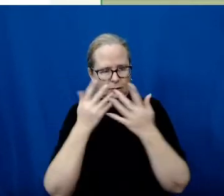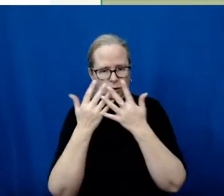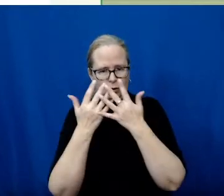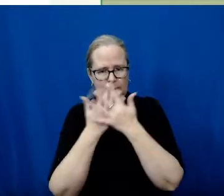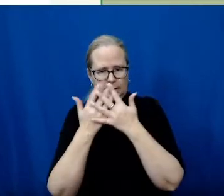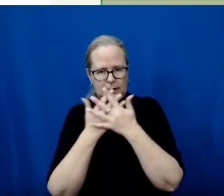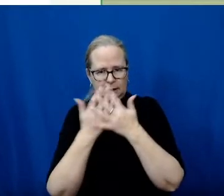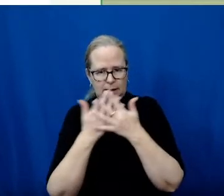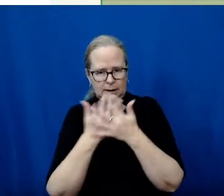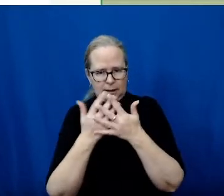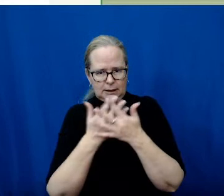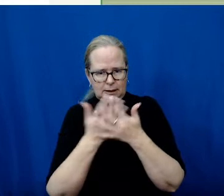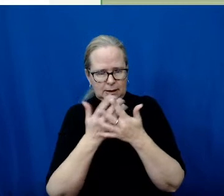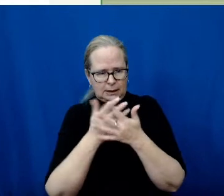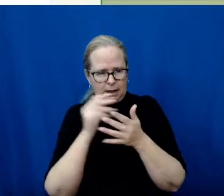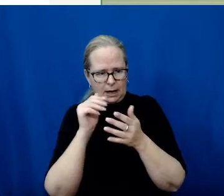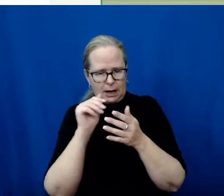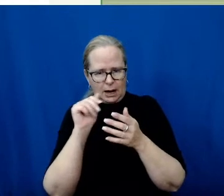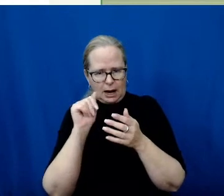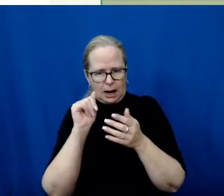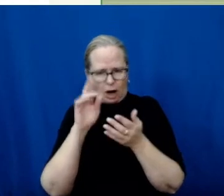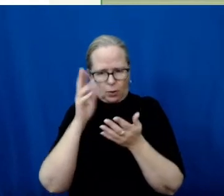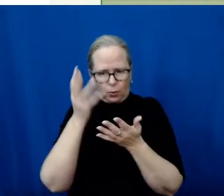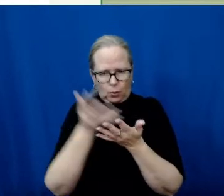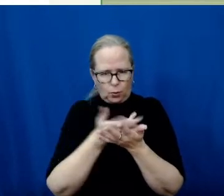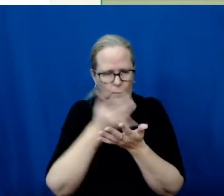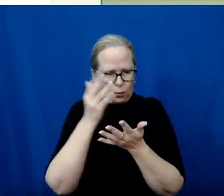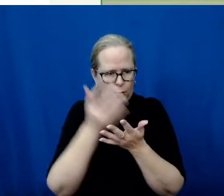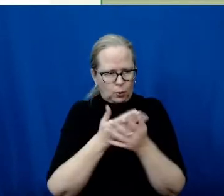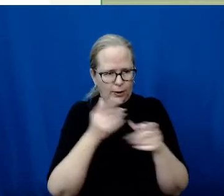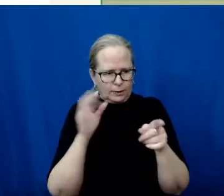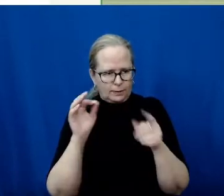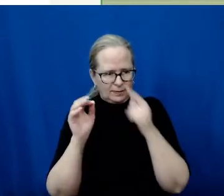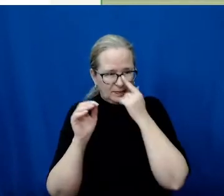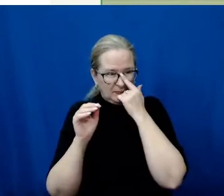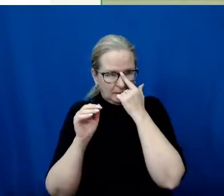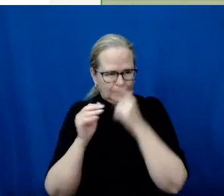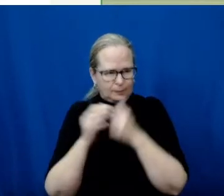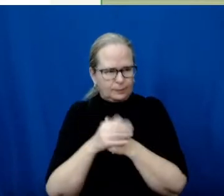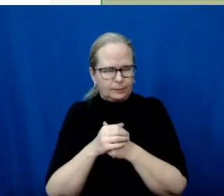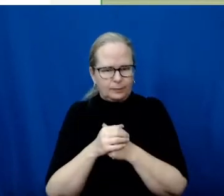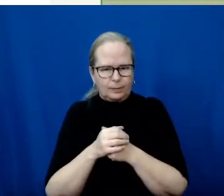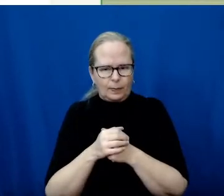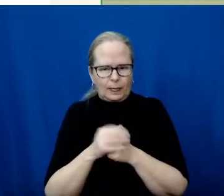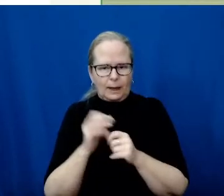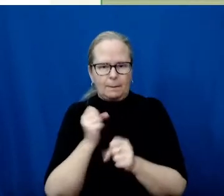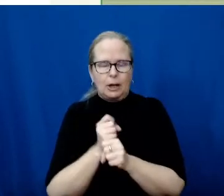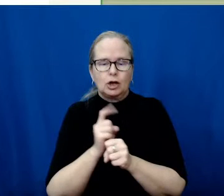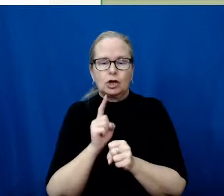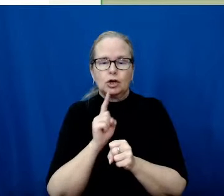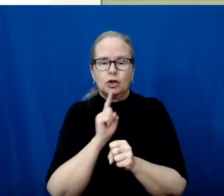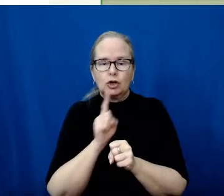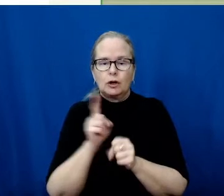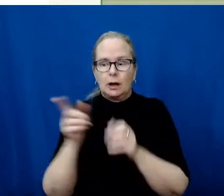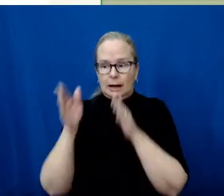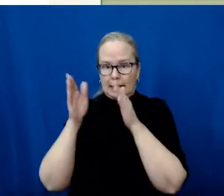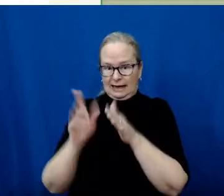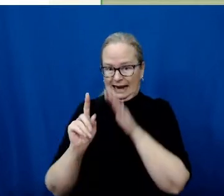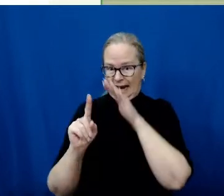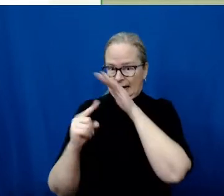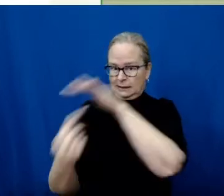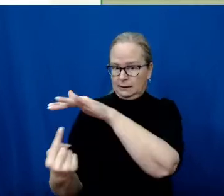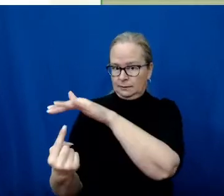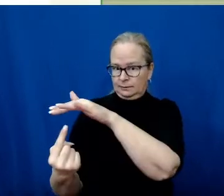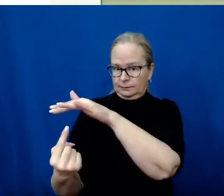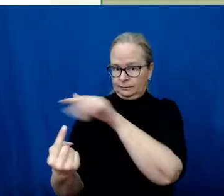has the virus and is infected, and that's to make sure that whatever air they're breathing out is clean. We don't want them rebreathing the infected